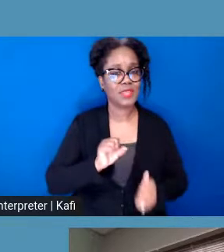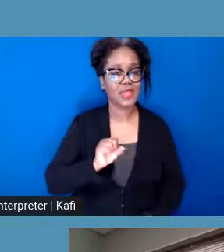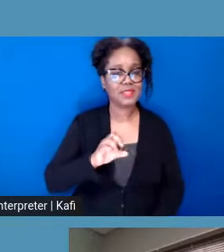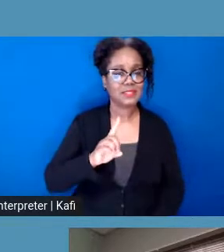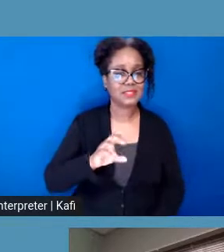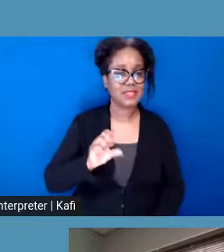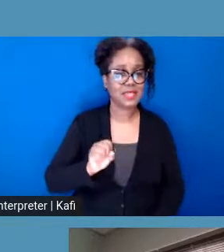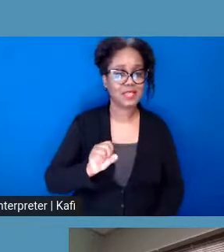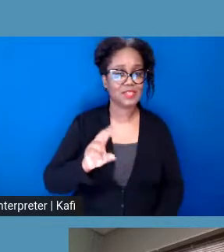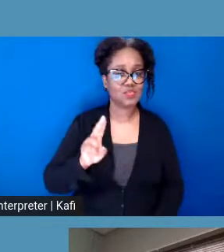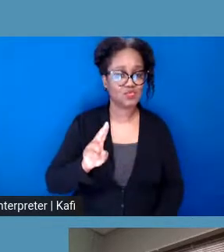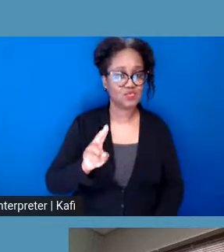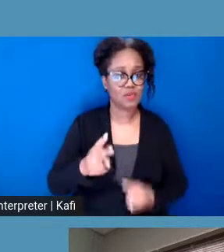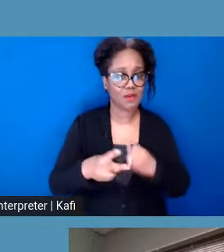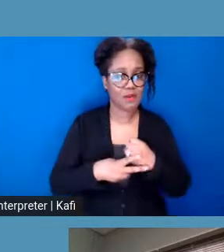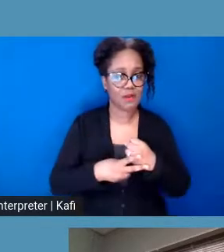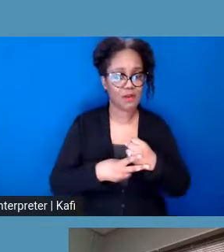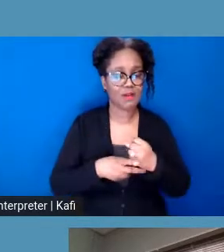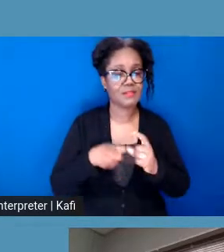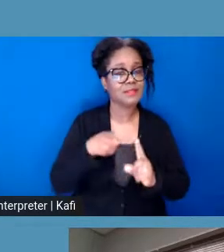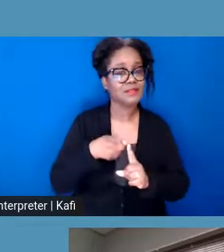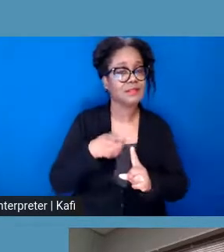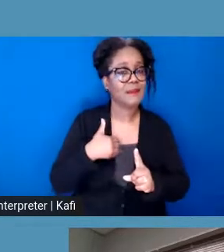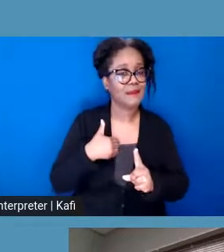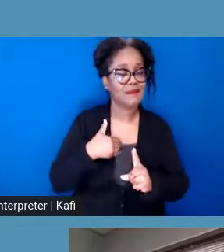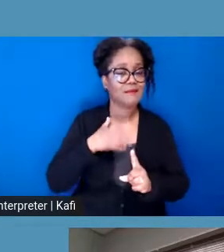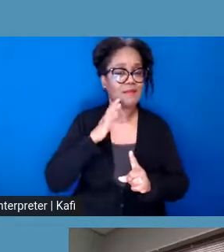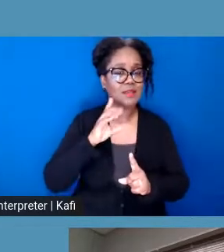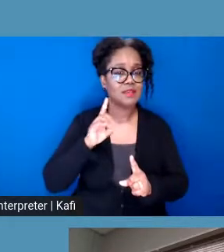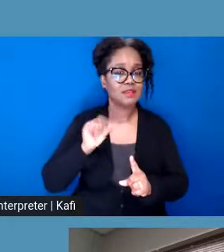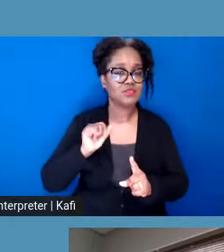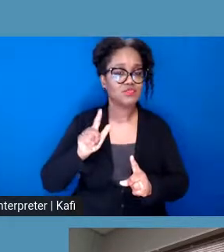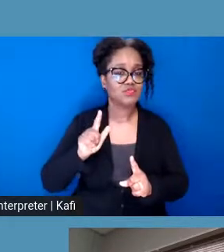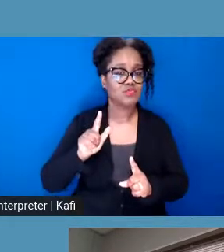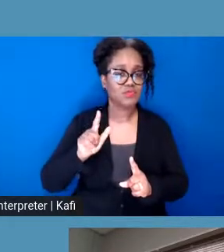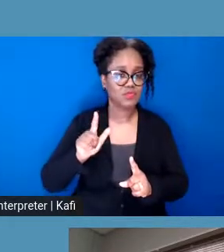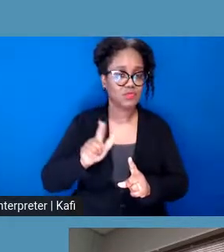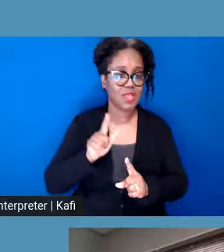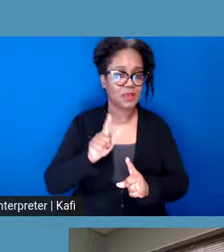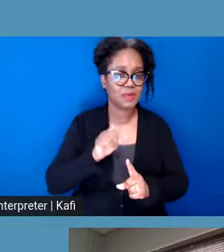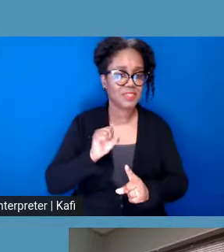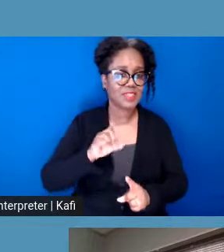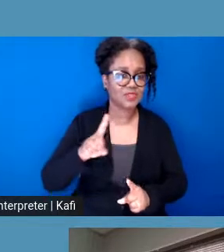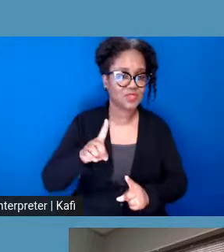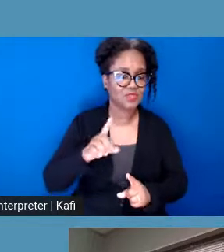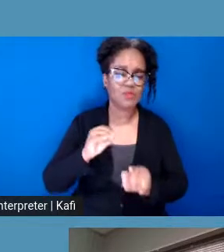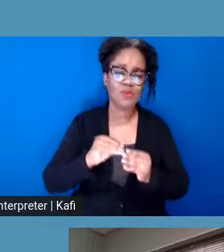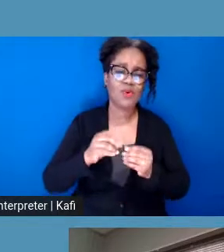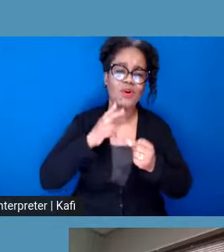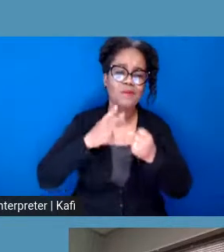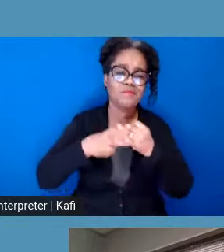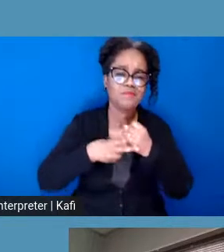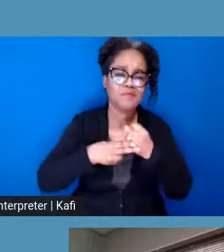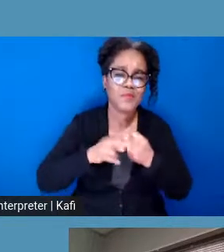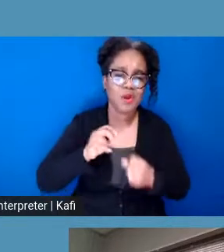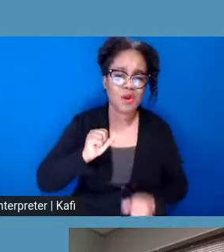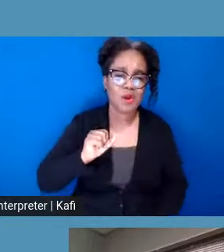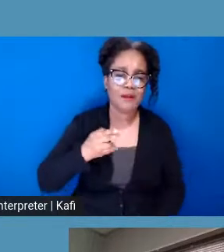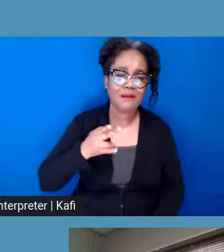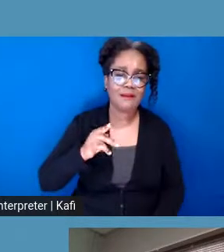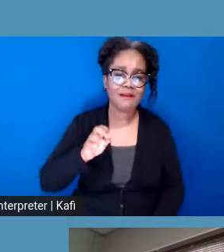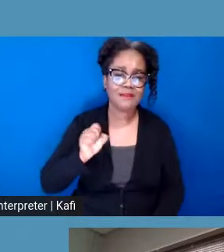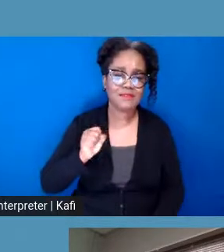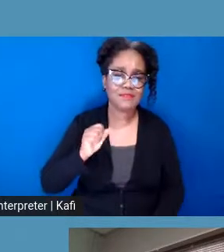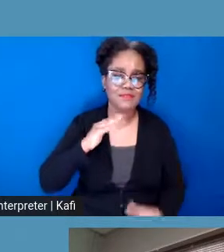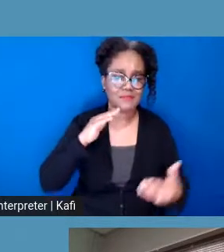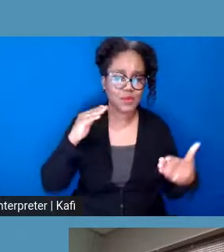they have, it's called the Digital Library of South Dakota, which is it's really more archives based.